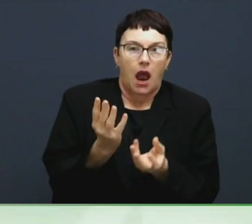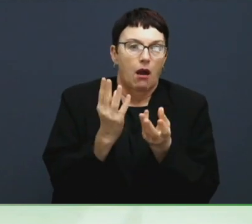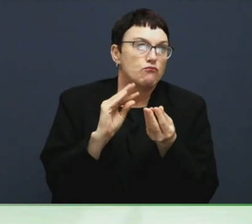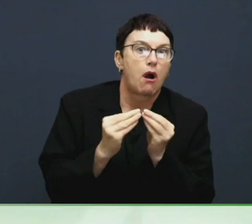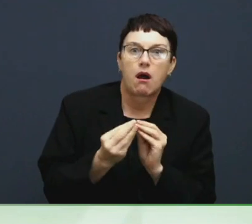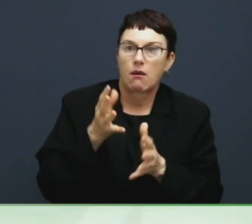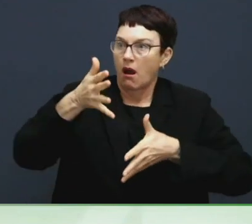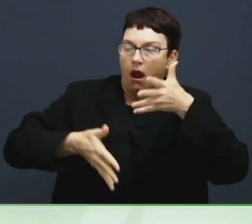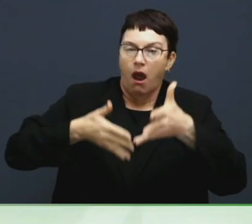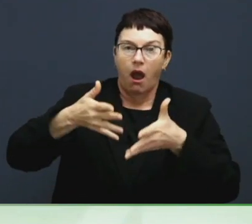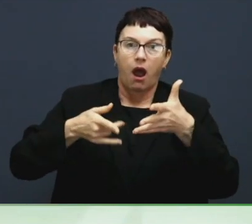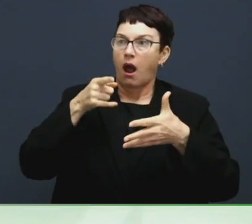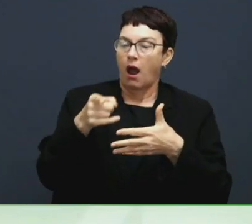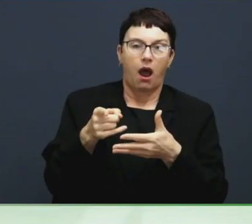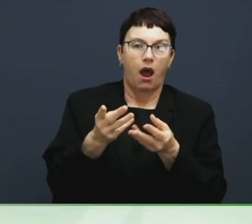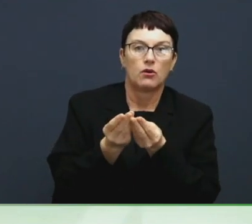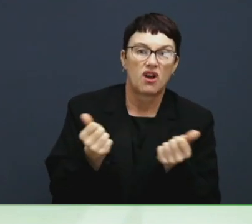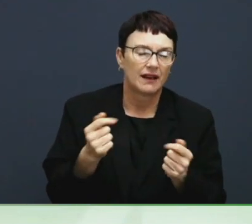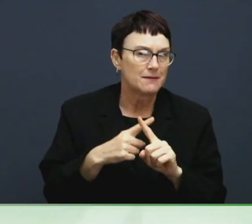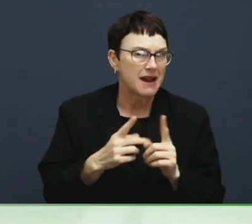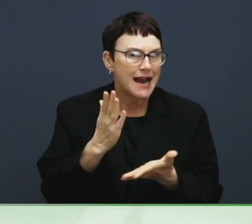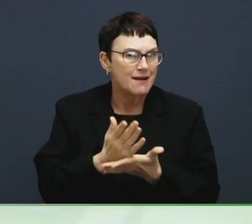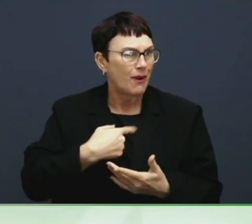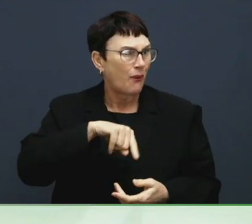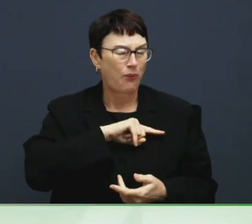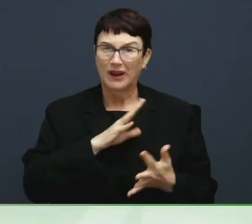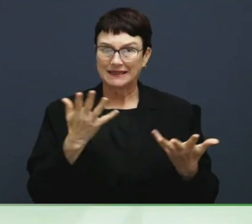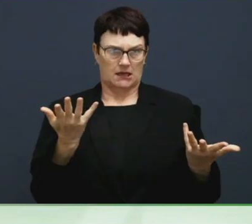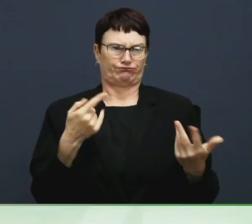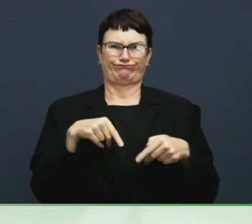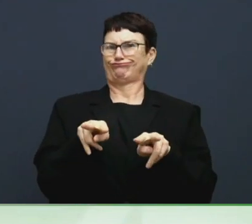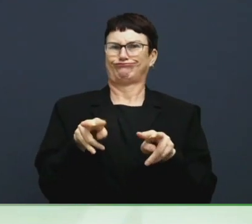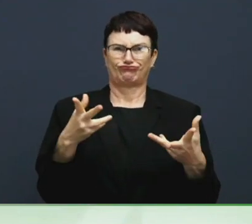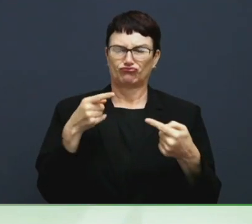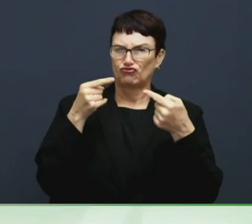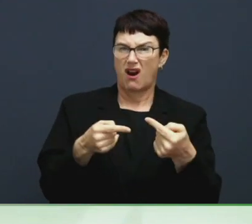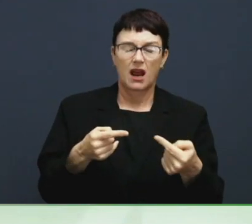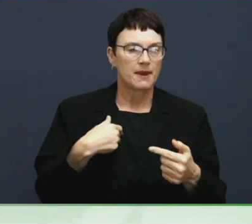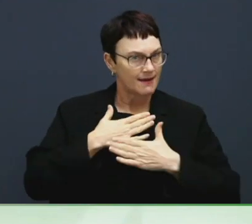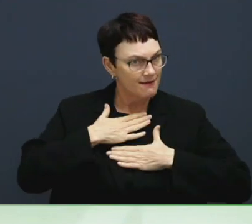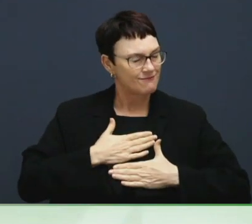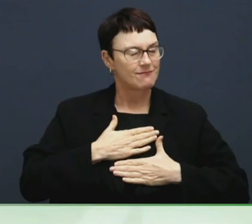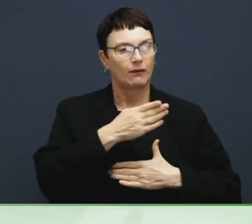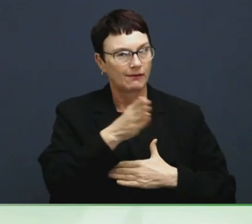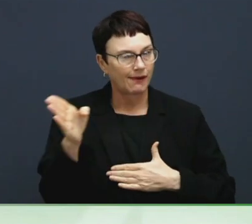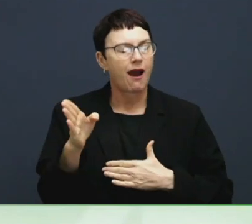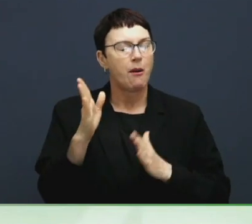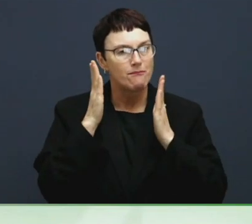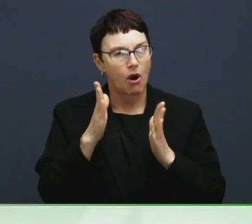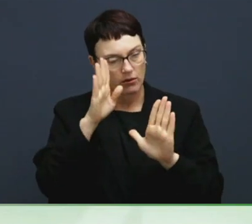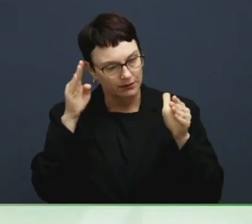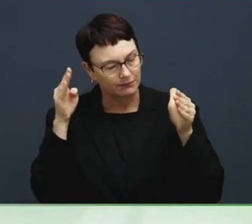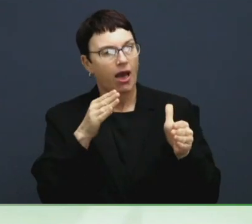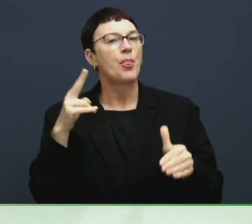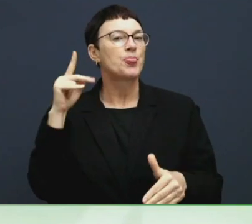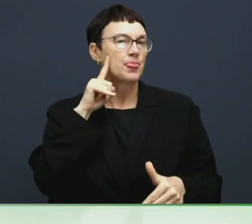with that. And I would love people to give attention to the deaf community and listen to what they want. So thank you so much for saying that.